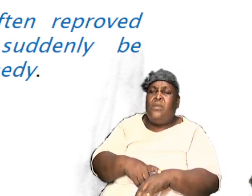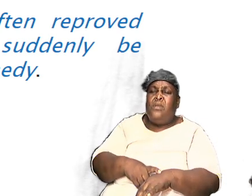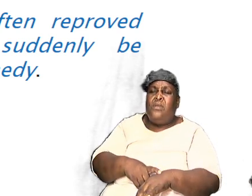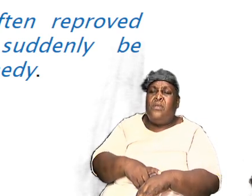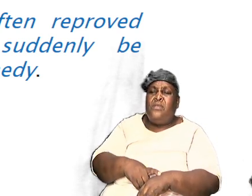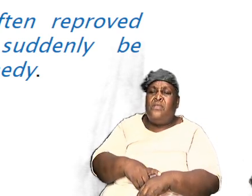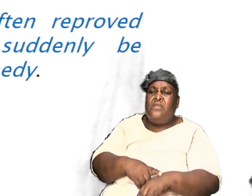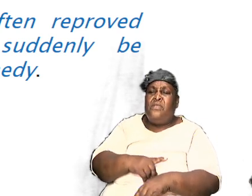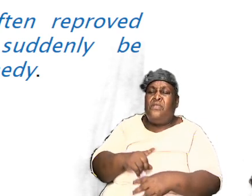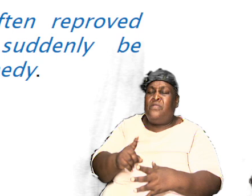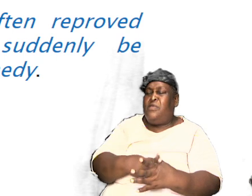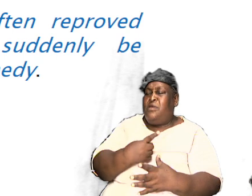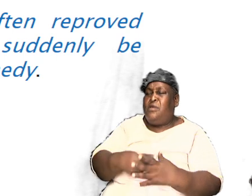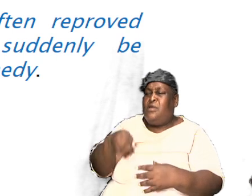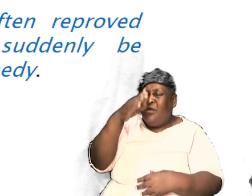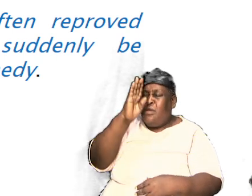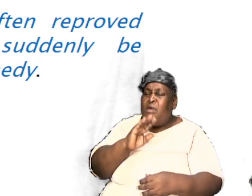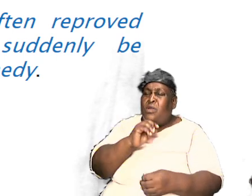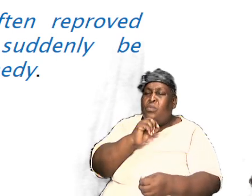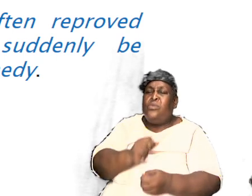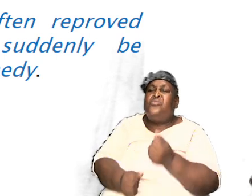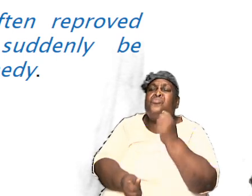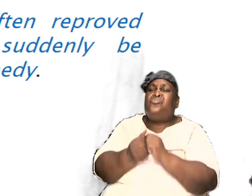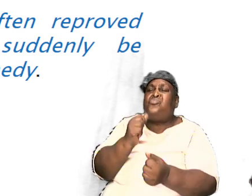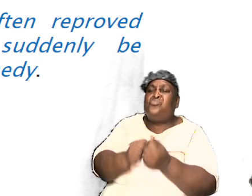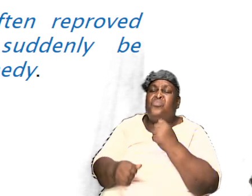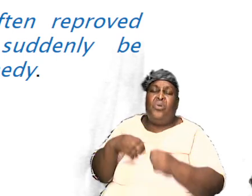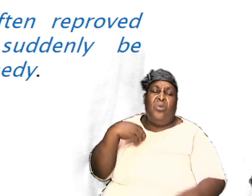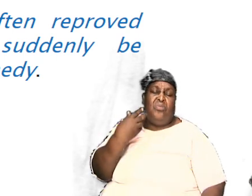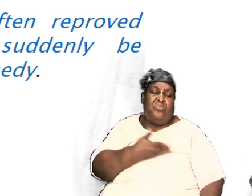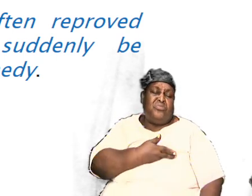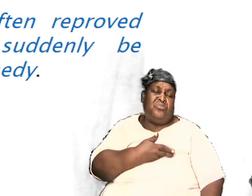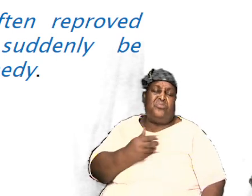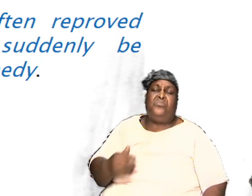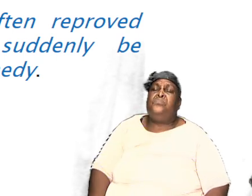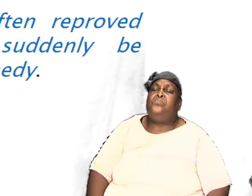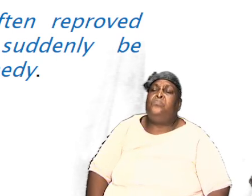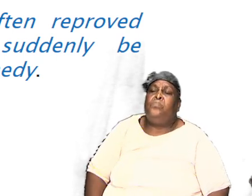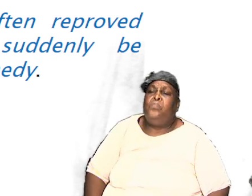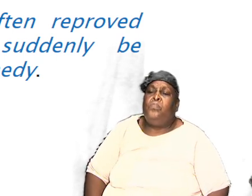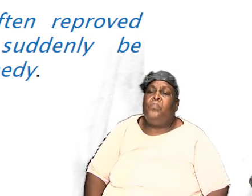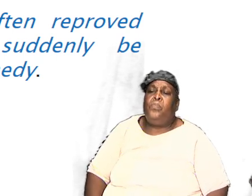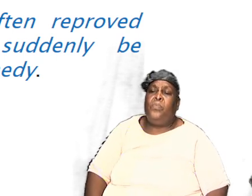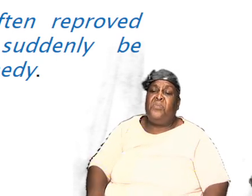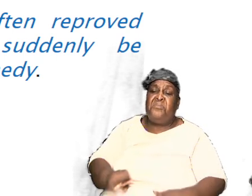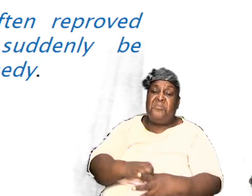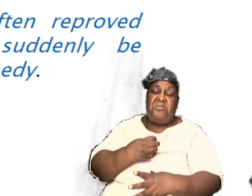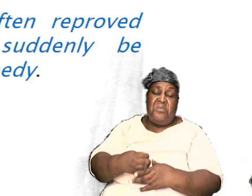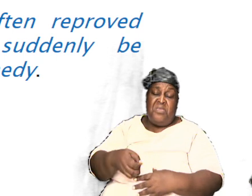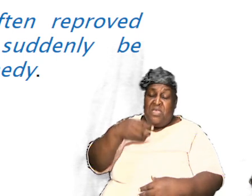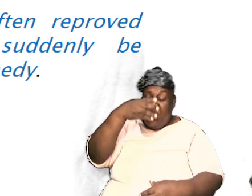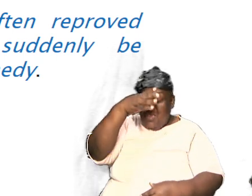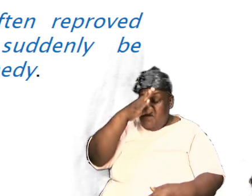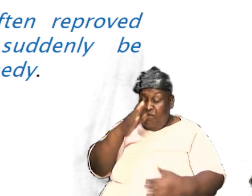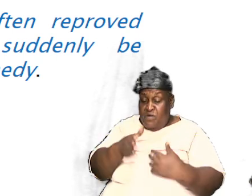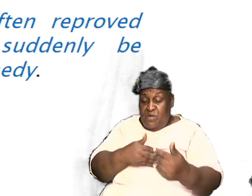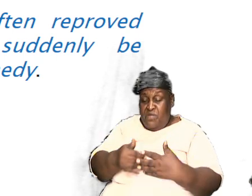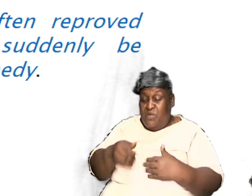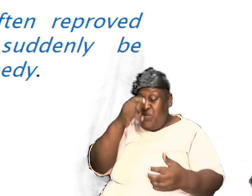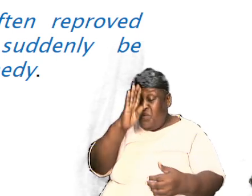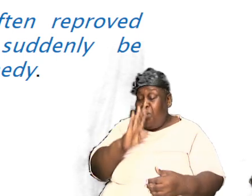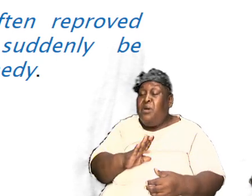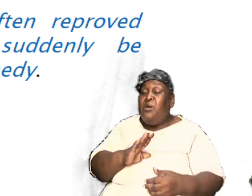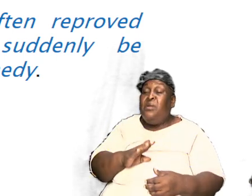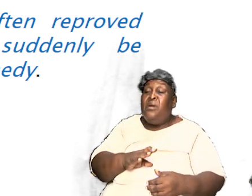us off. God will not cut us off without warning. So even though God has a cutoff point, brother